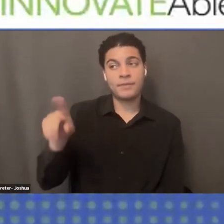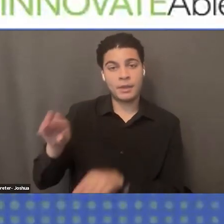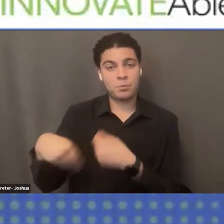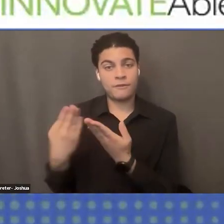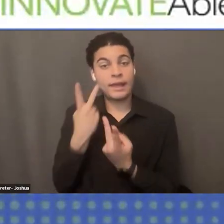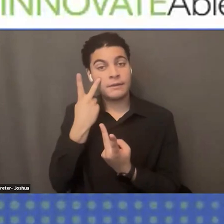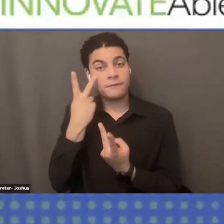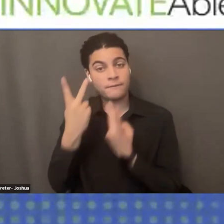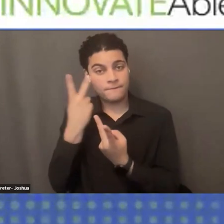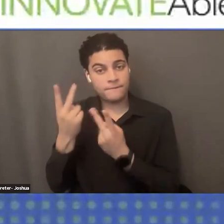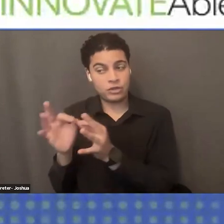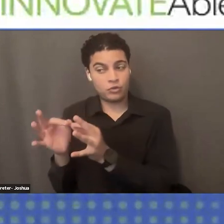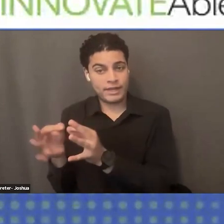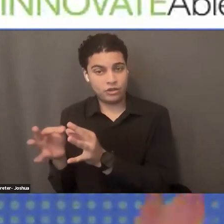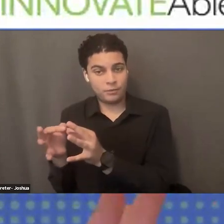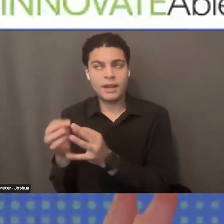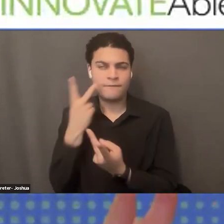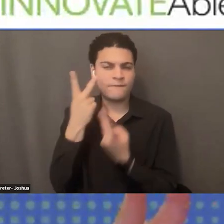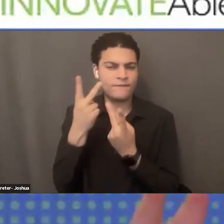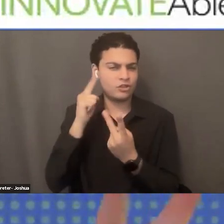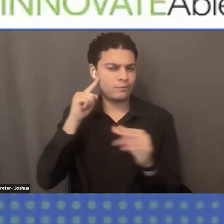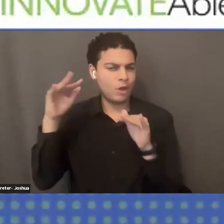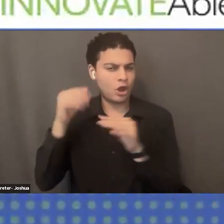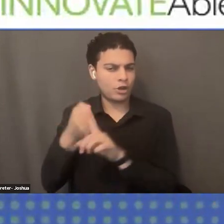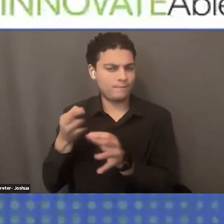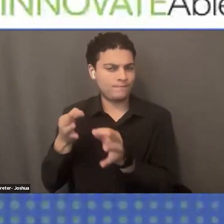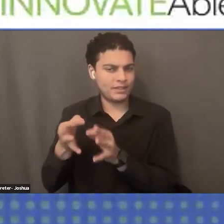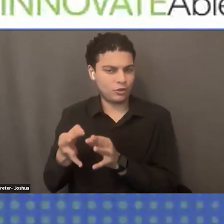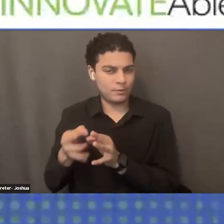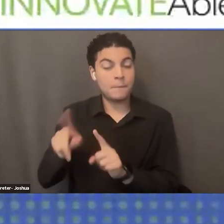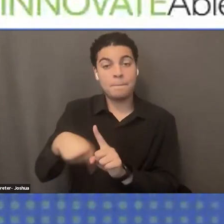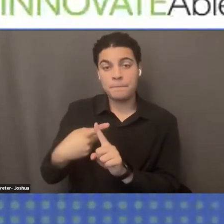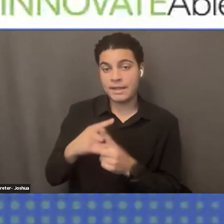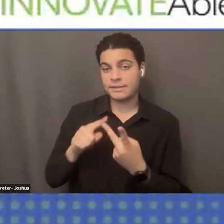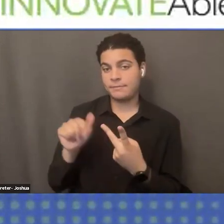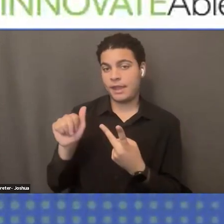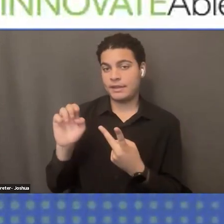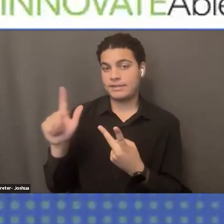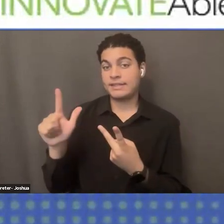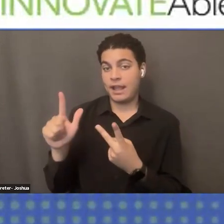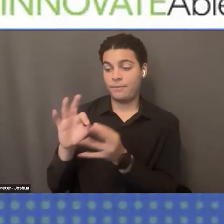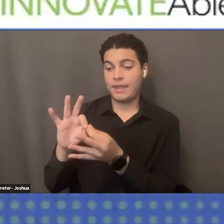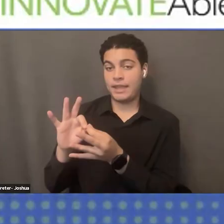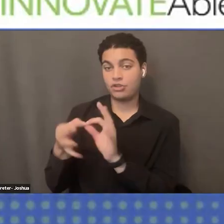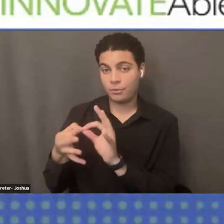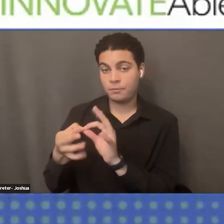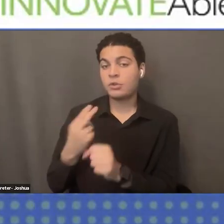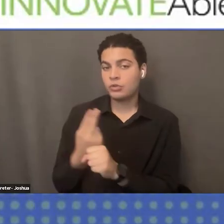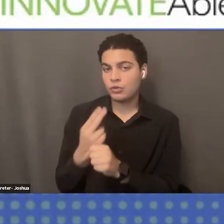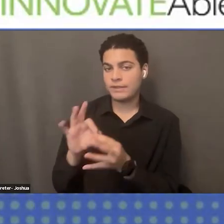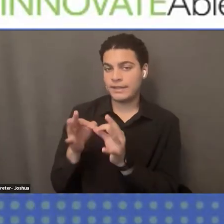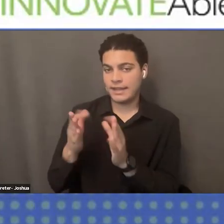interpretation and visual audio descriptions, and then also ASL interpretation with certified ASL interpreters on the